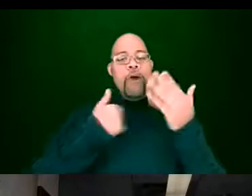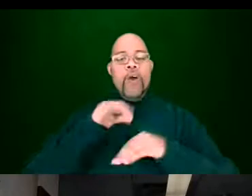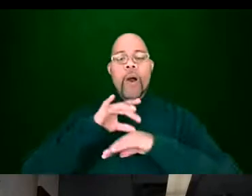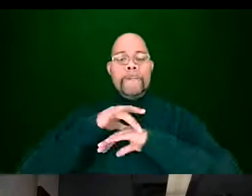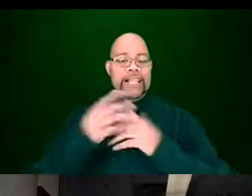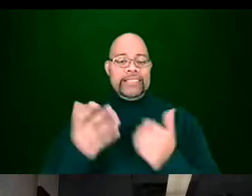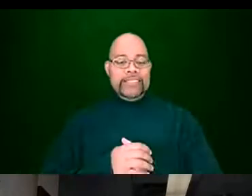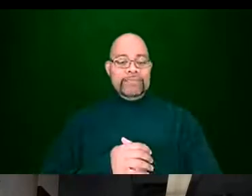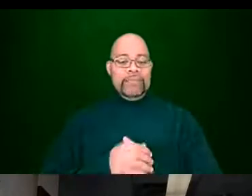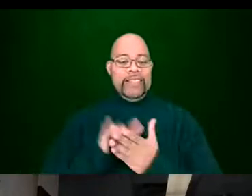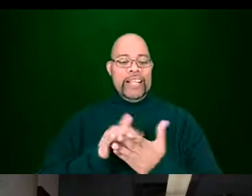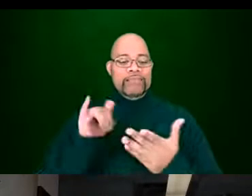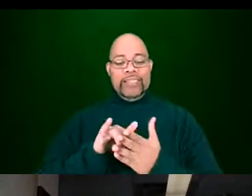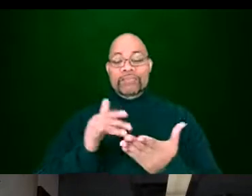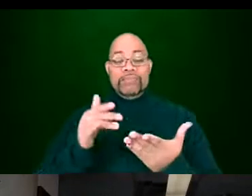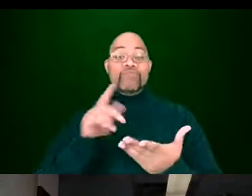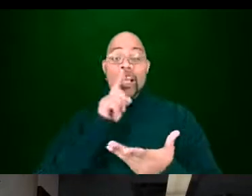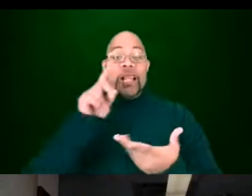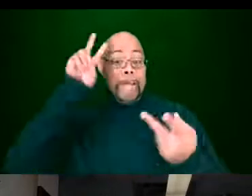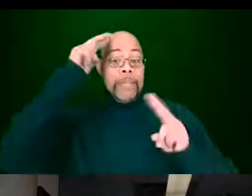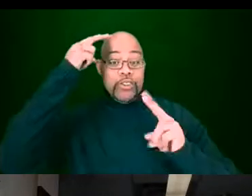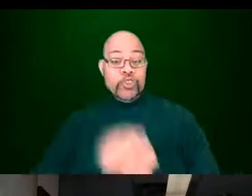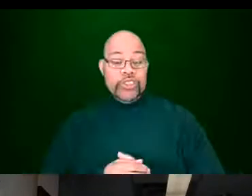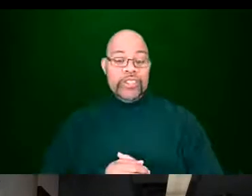that is kind of misunderstood.